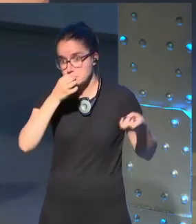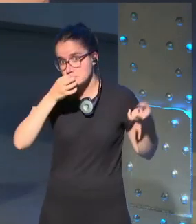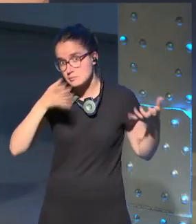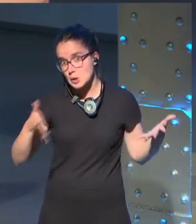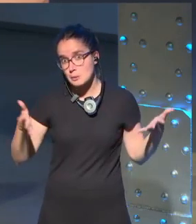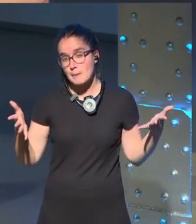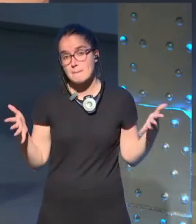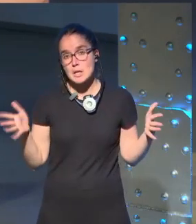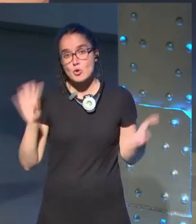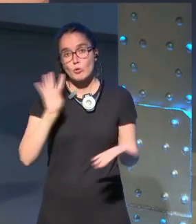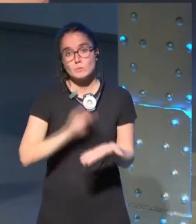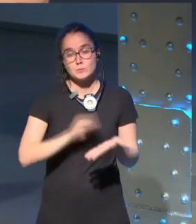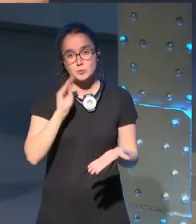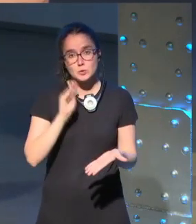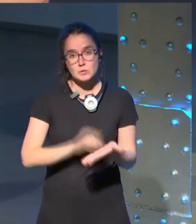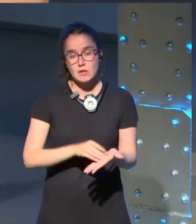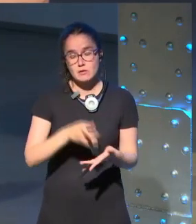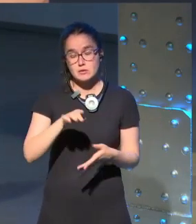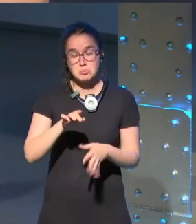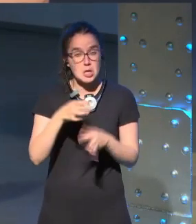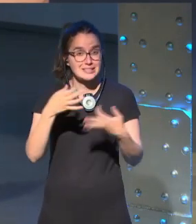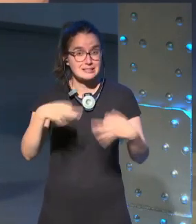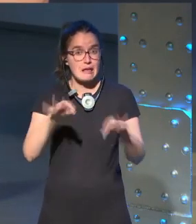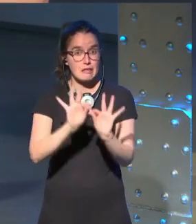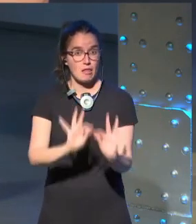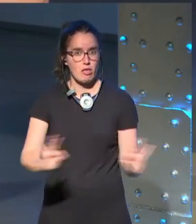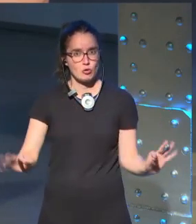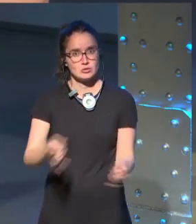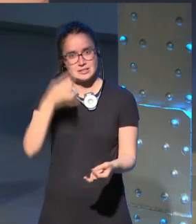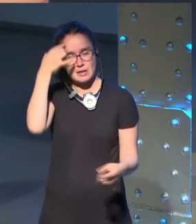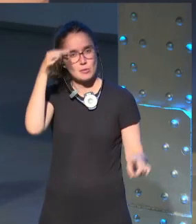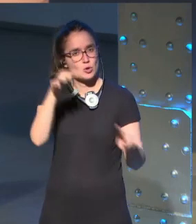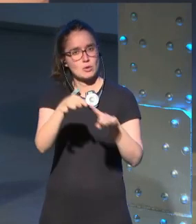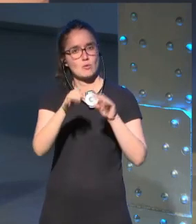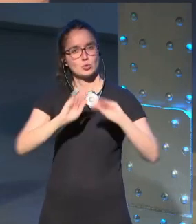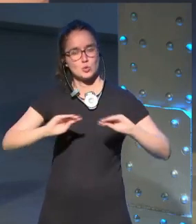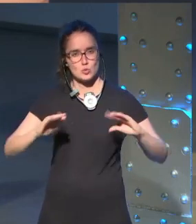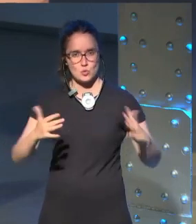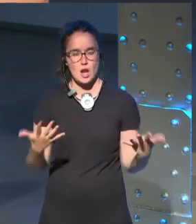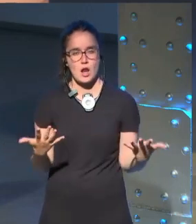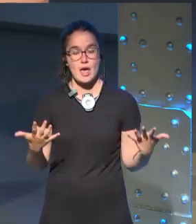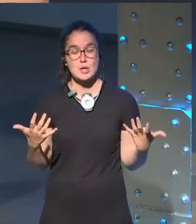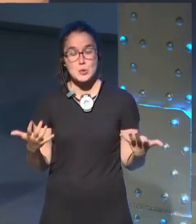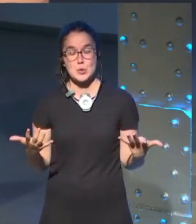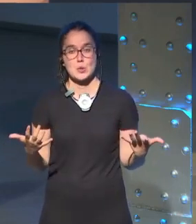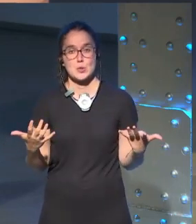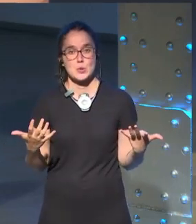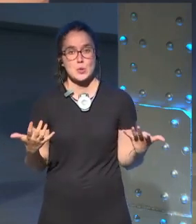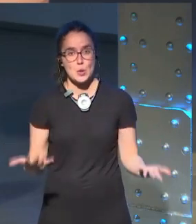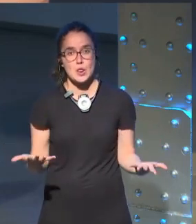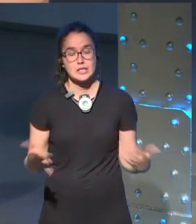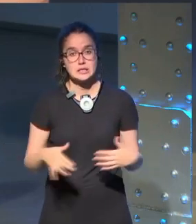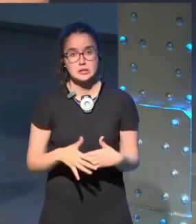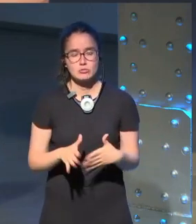and see what they're up to. So those books helped a lot. I visited a police